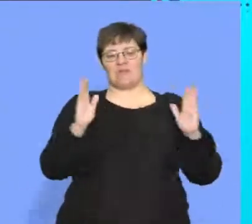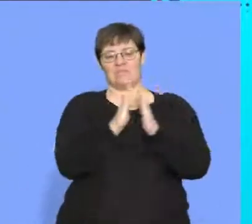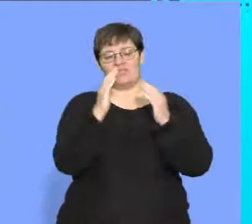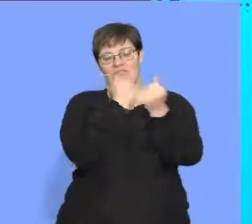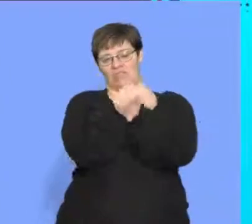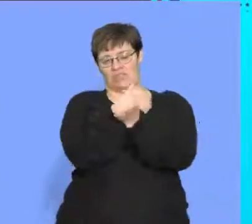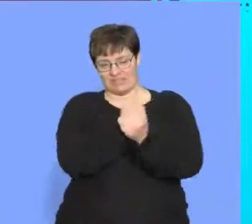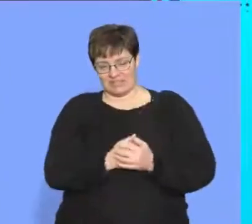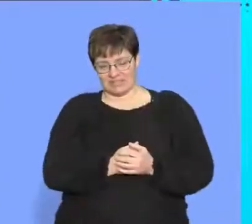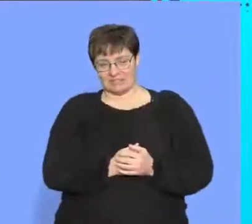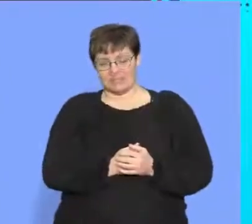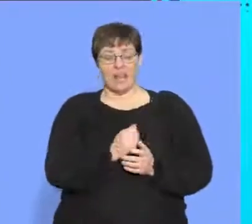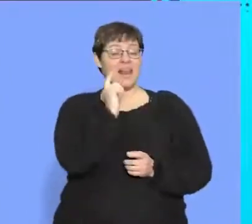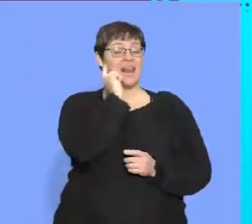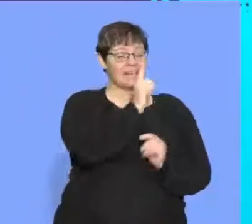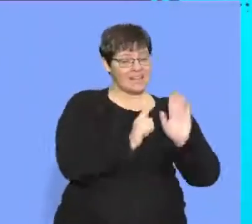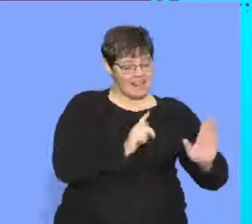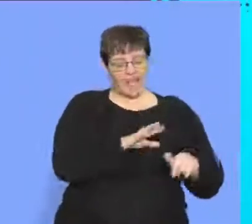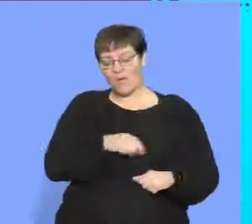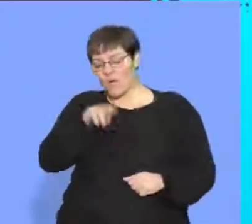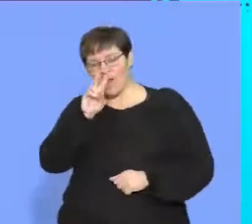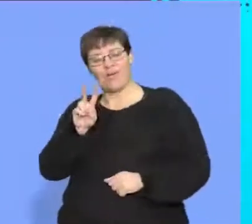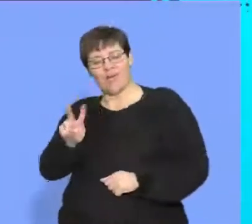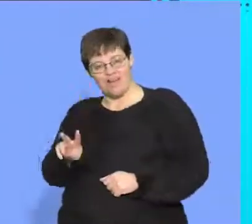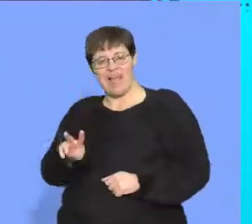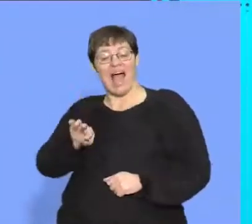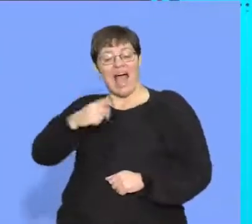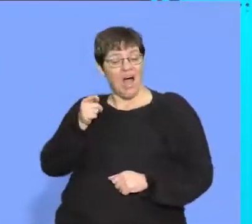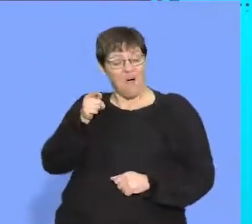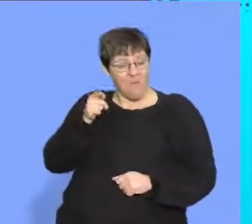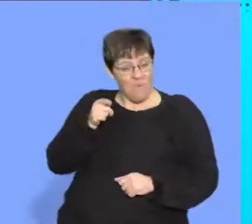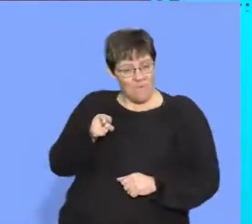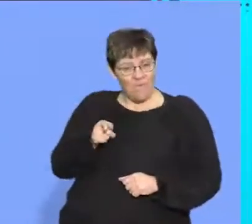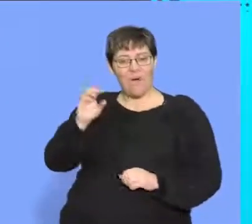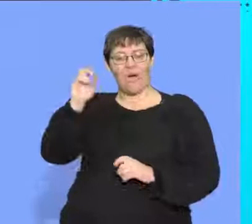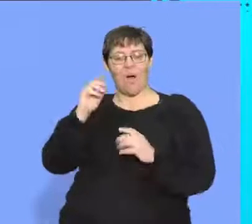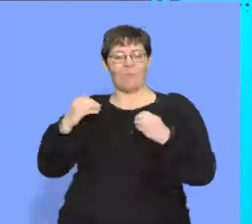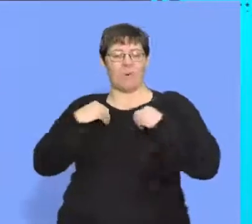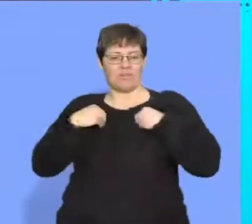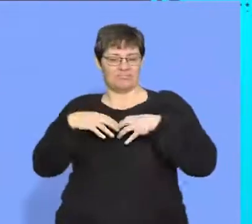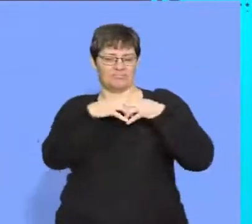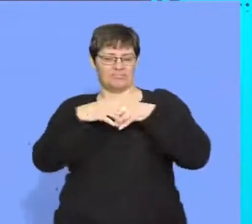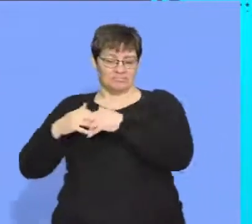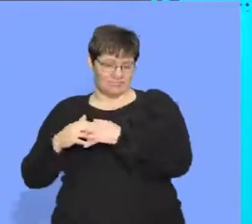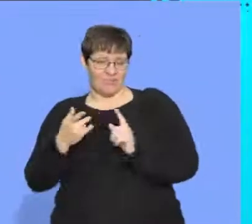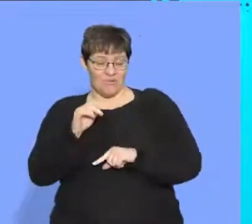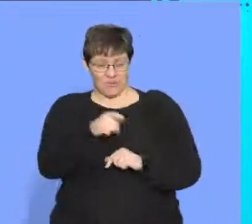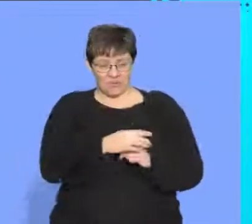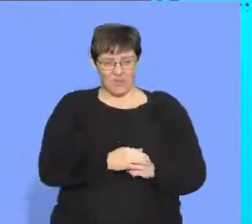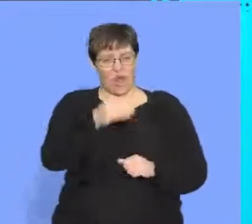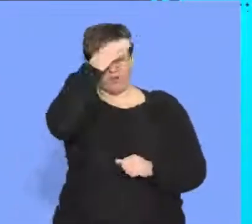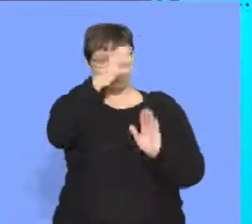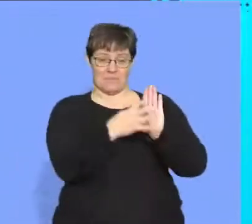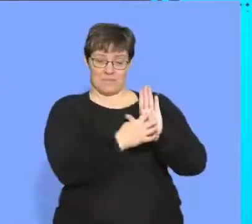to electromagnetic radiation. And later, we're going to have a look at how electromagnetic radiation propagates.